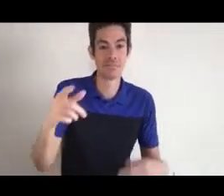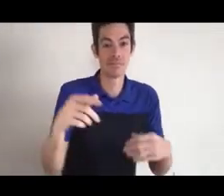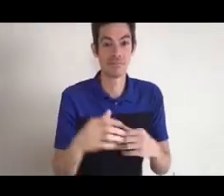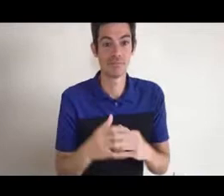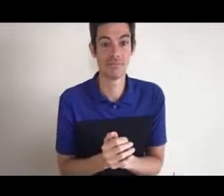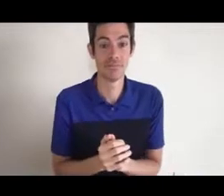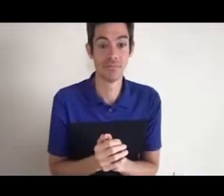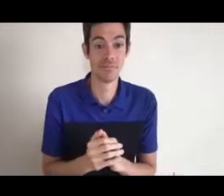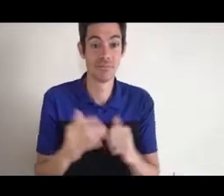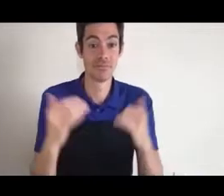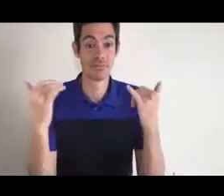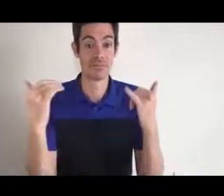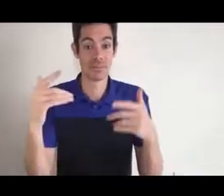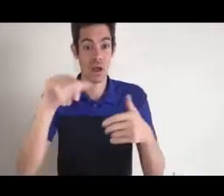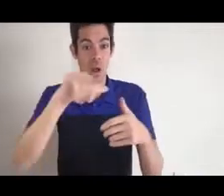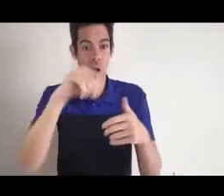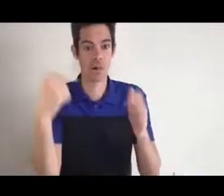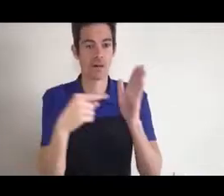Okay.